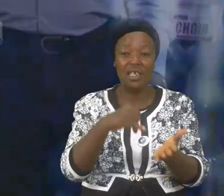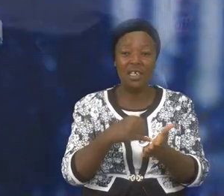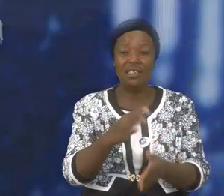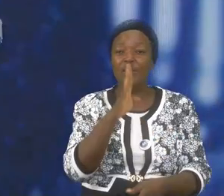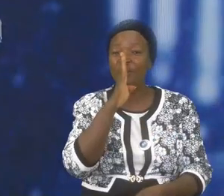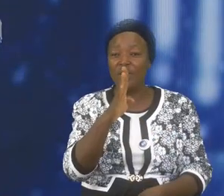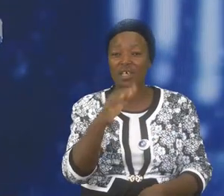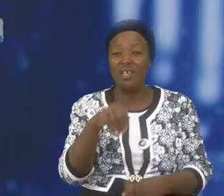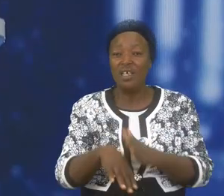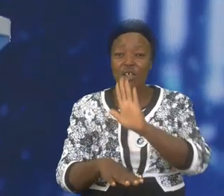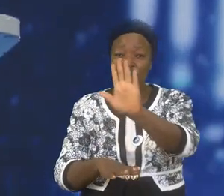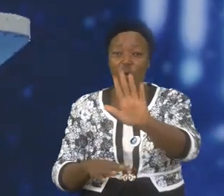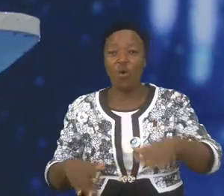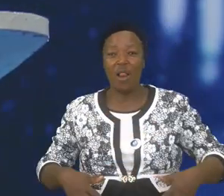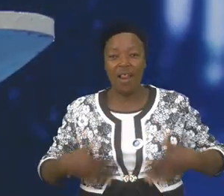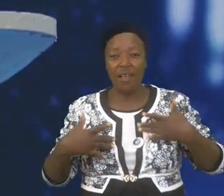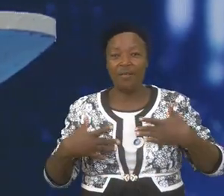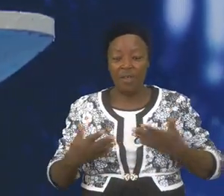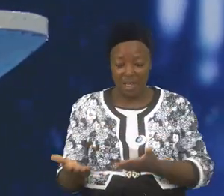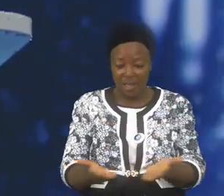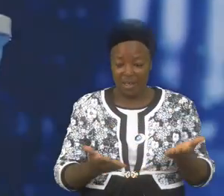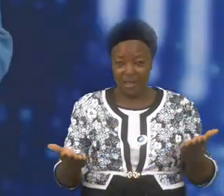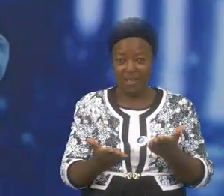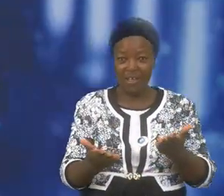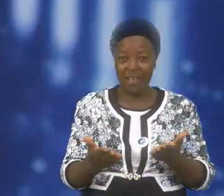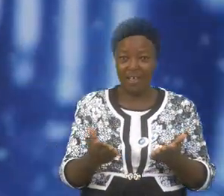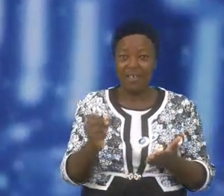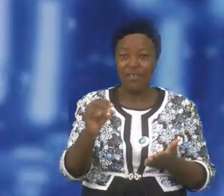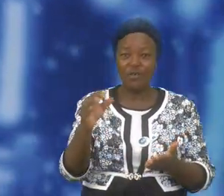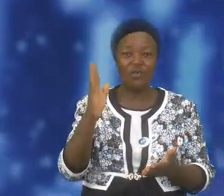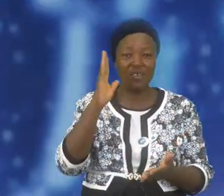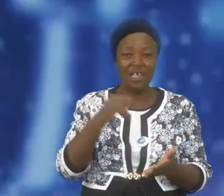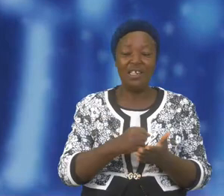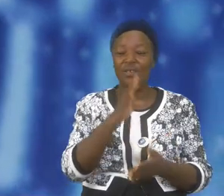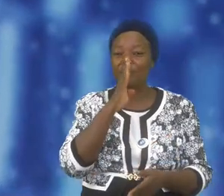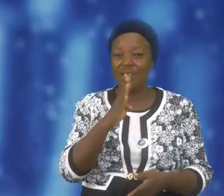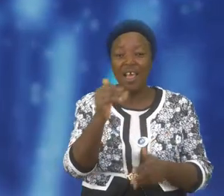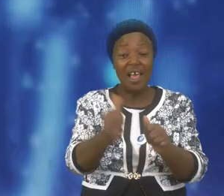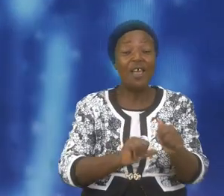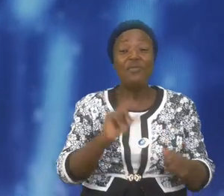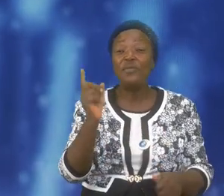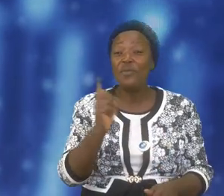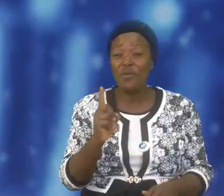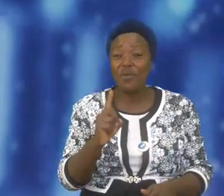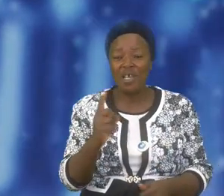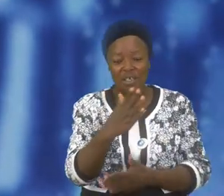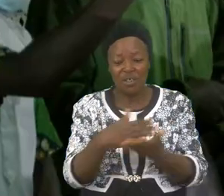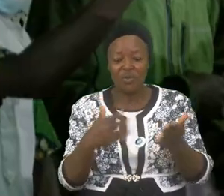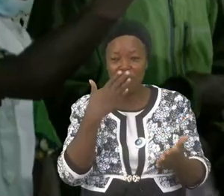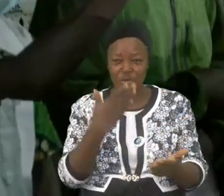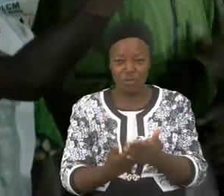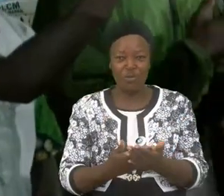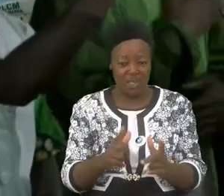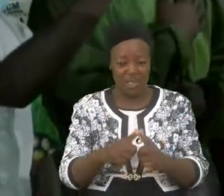location. Everywhere, something good, great, gracious, glorious is happening